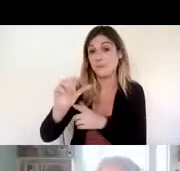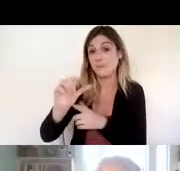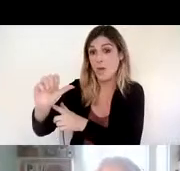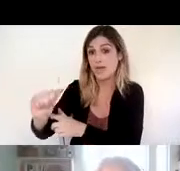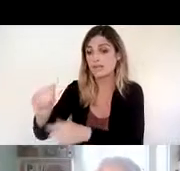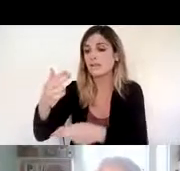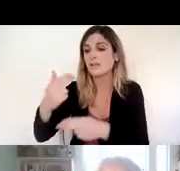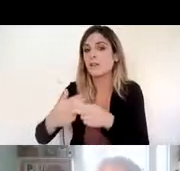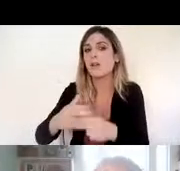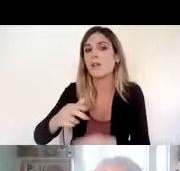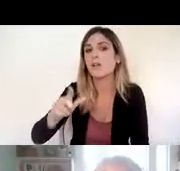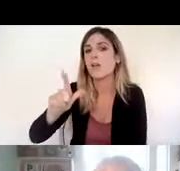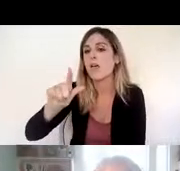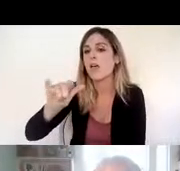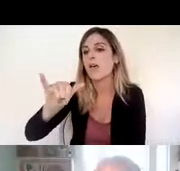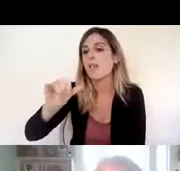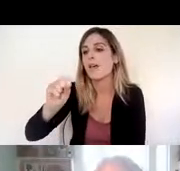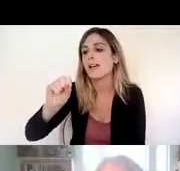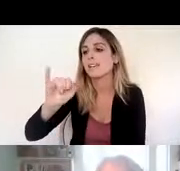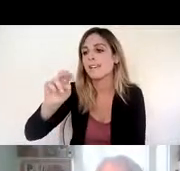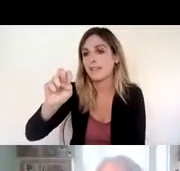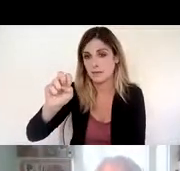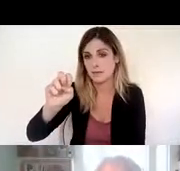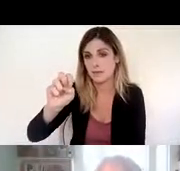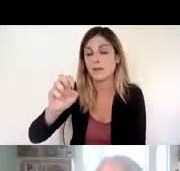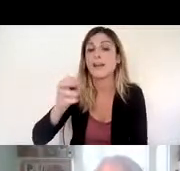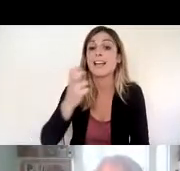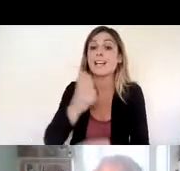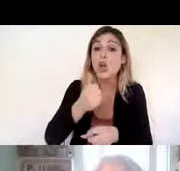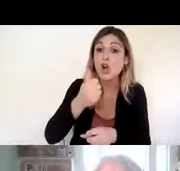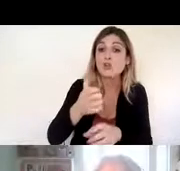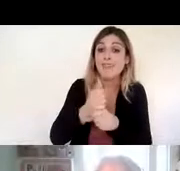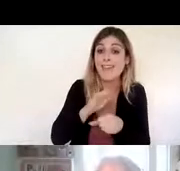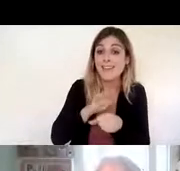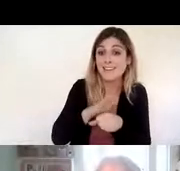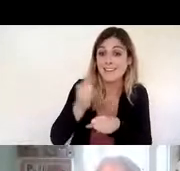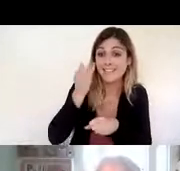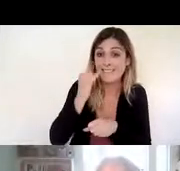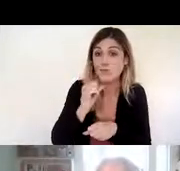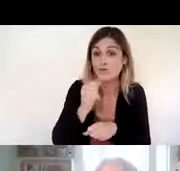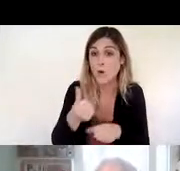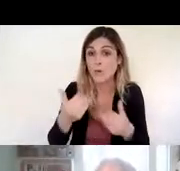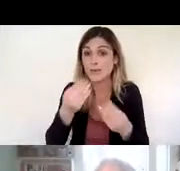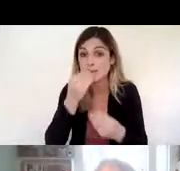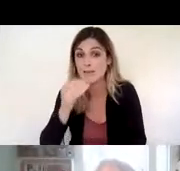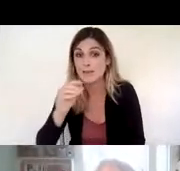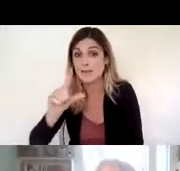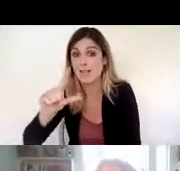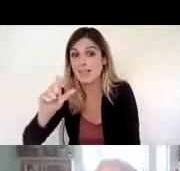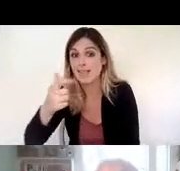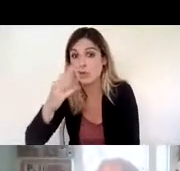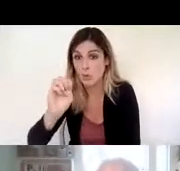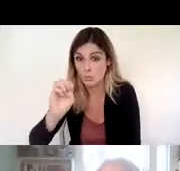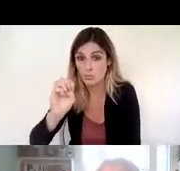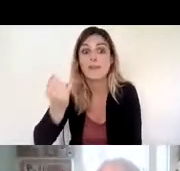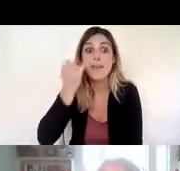in your diet without eating legumes. You can, but it is possible to fall short. Whereas if you are including legumes in your diet on a